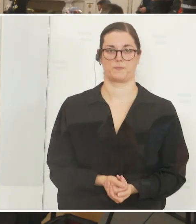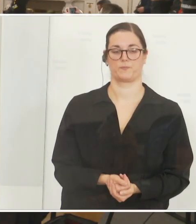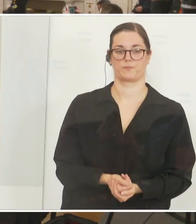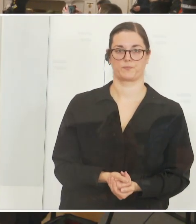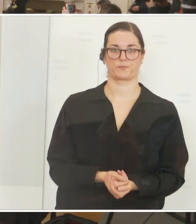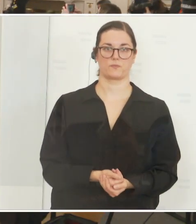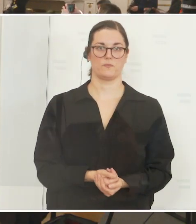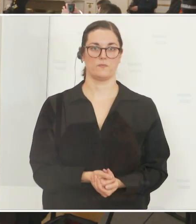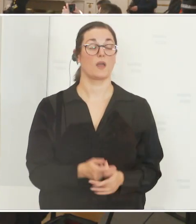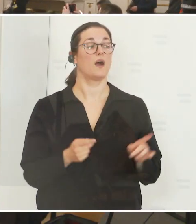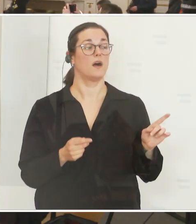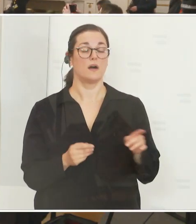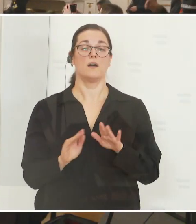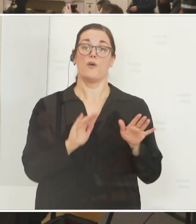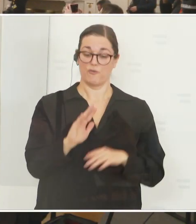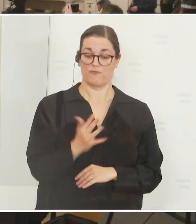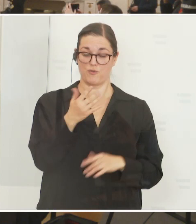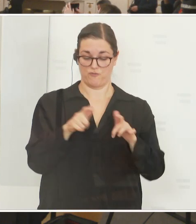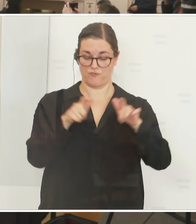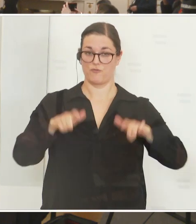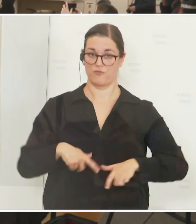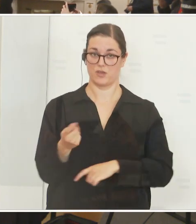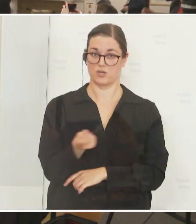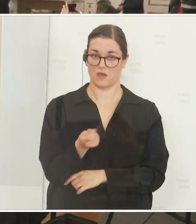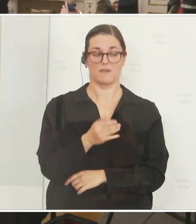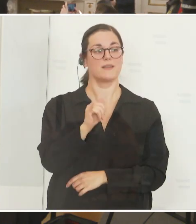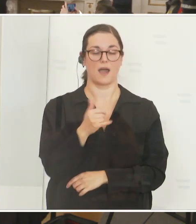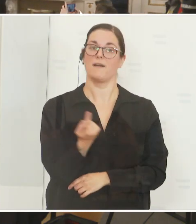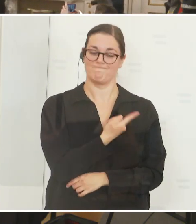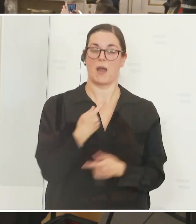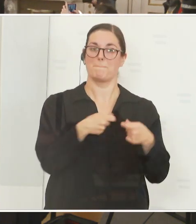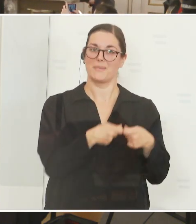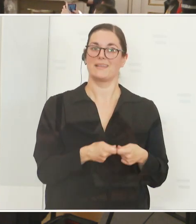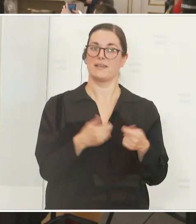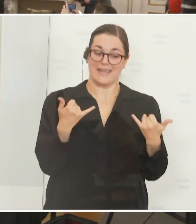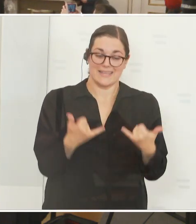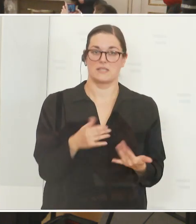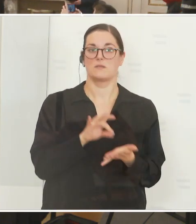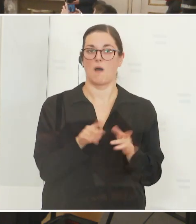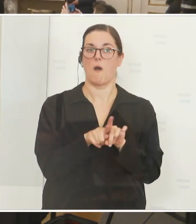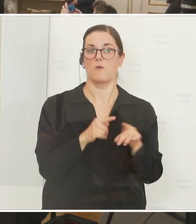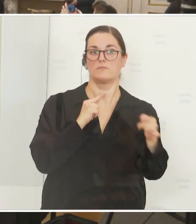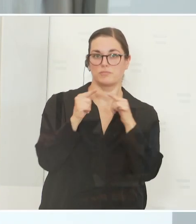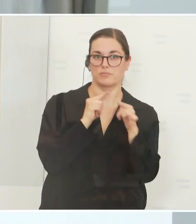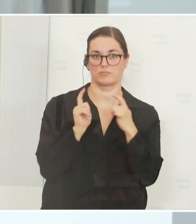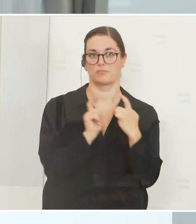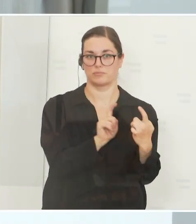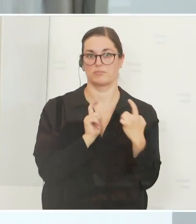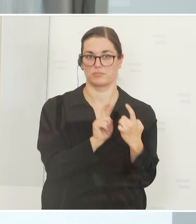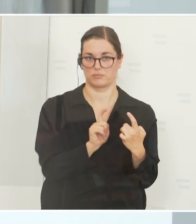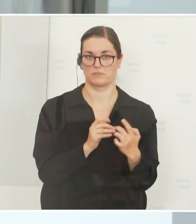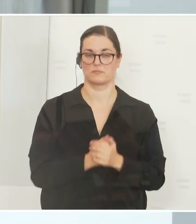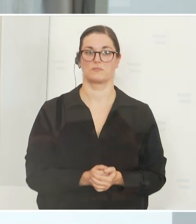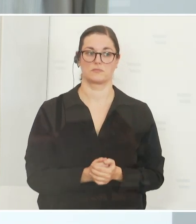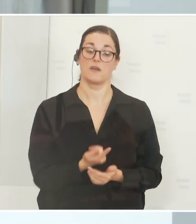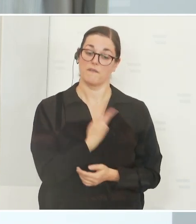On the fifth package, yes, the member states are discussing now the implementation of the fifth package. We do